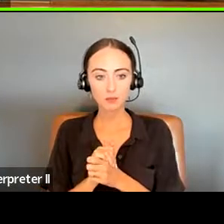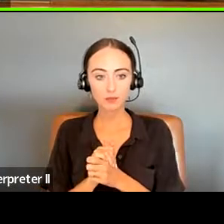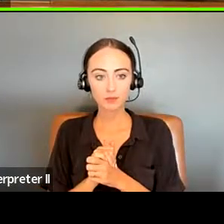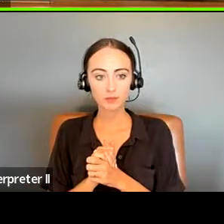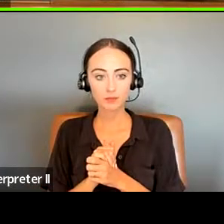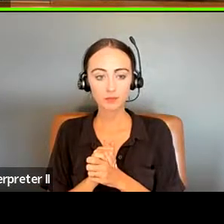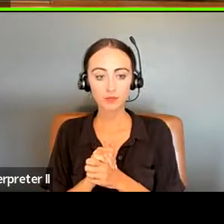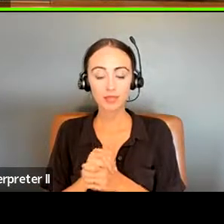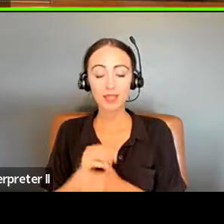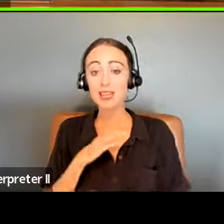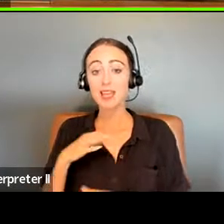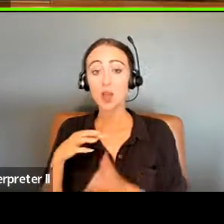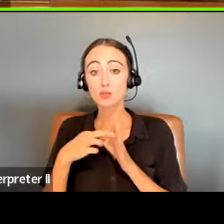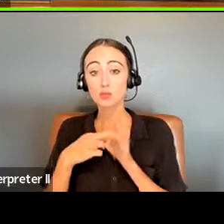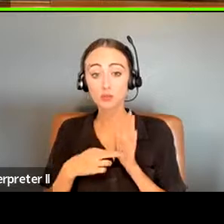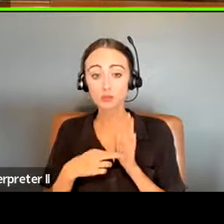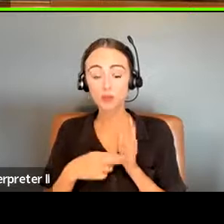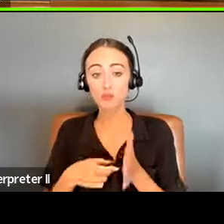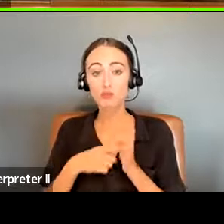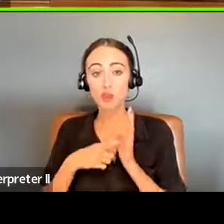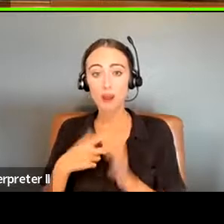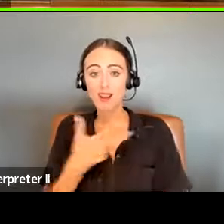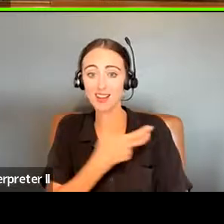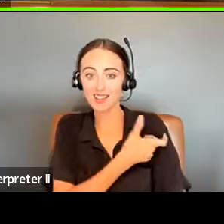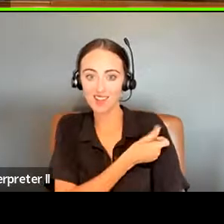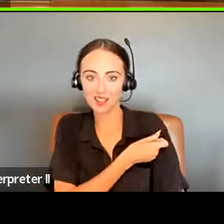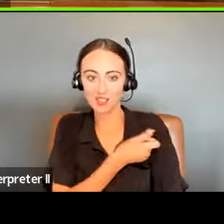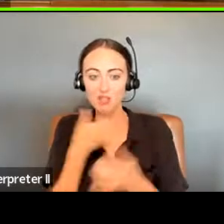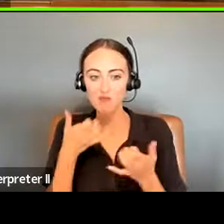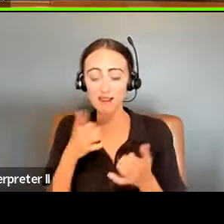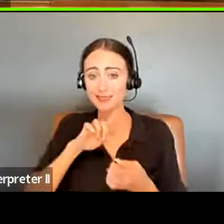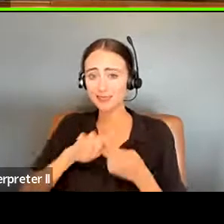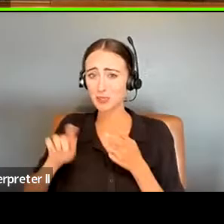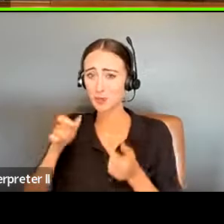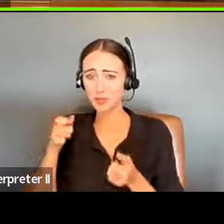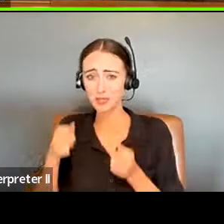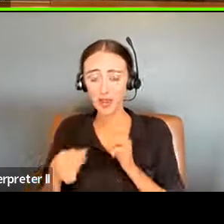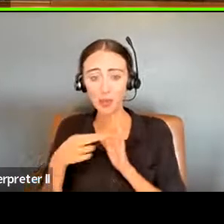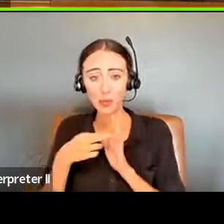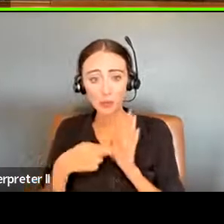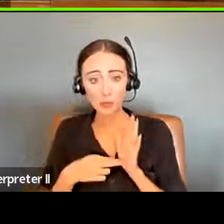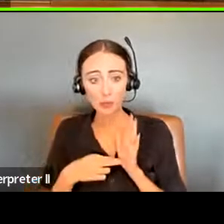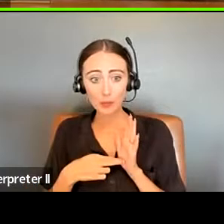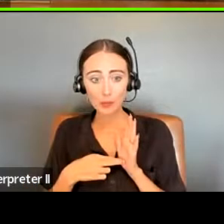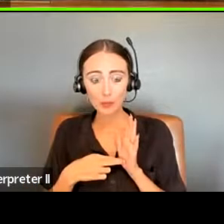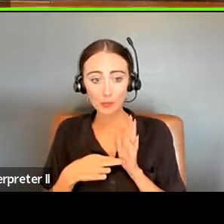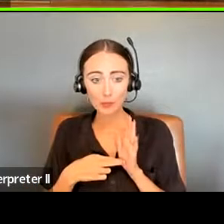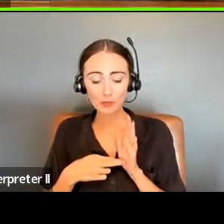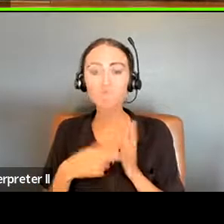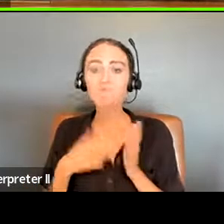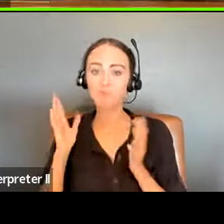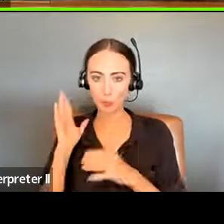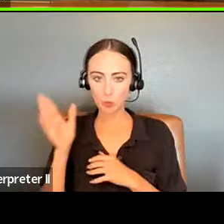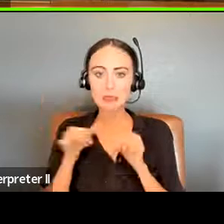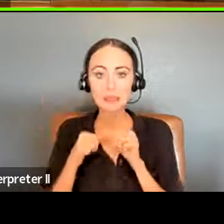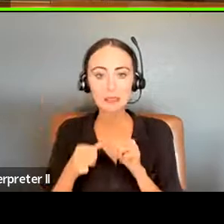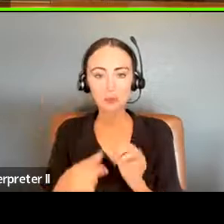The council rules require the vaccine right now, and until we change the rules, that would be the